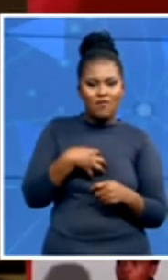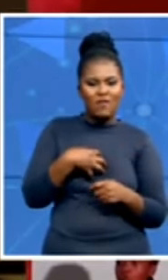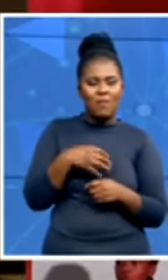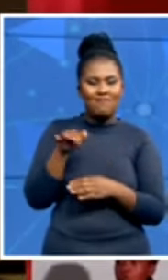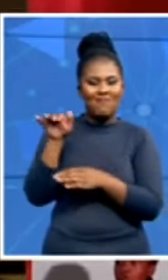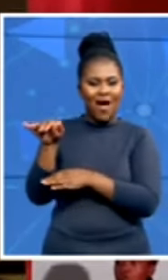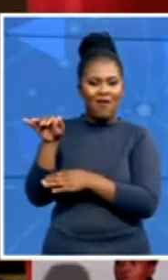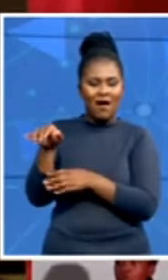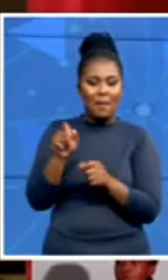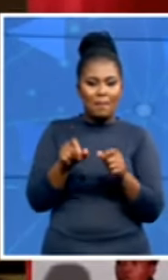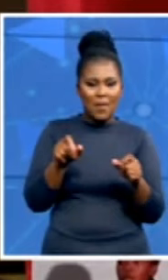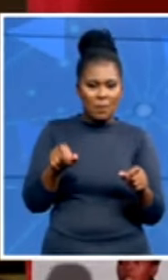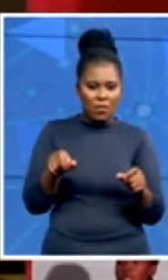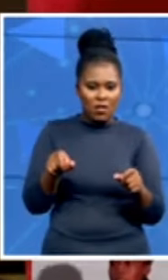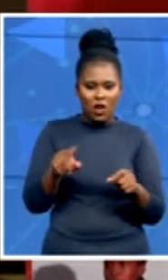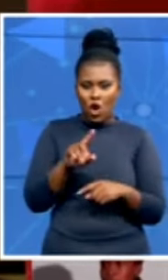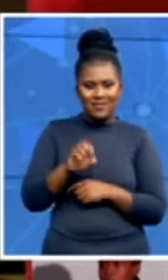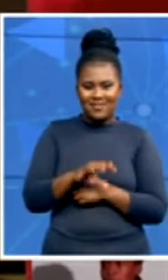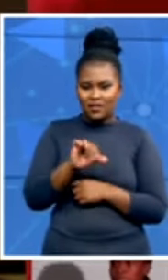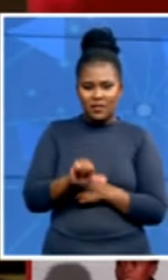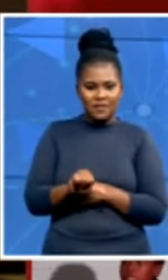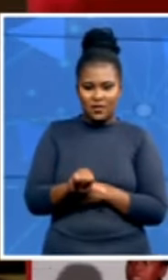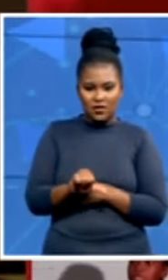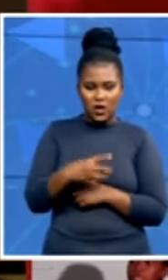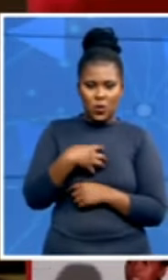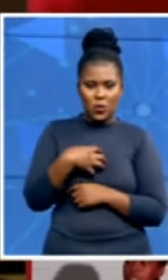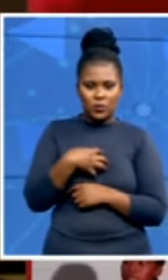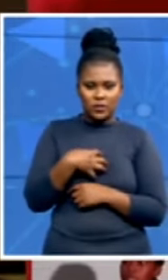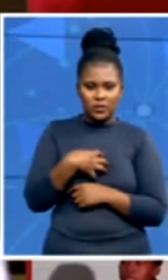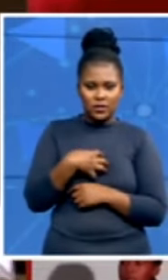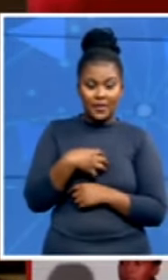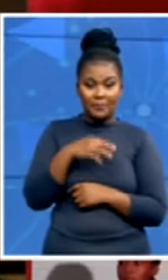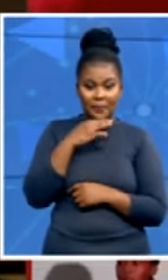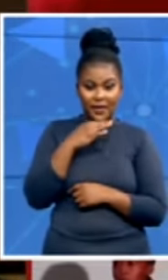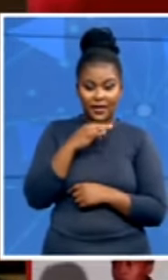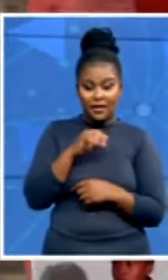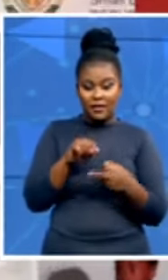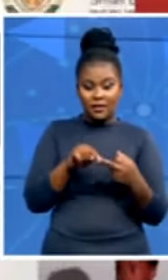that excludes non-nationals. Could you comment on that?